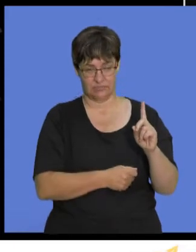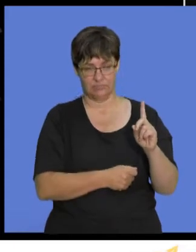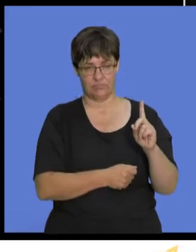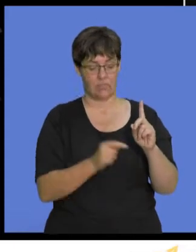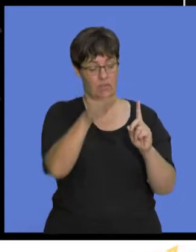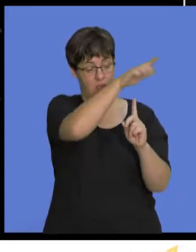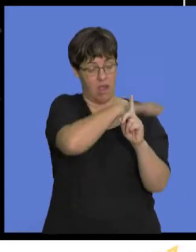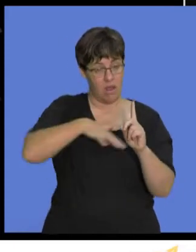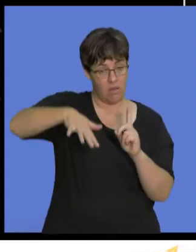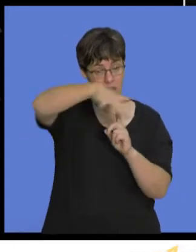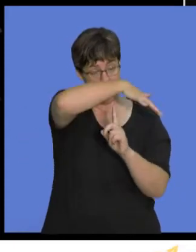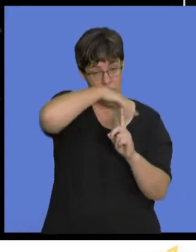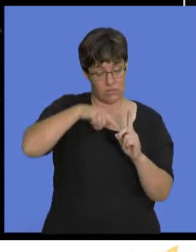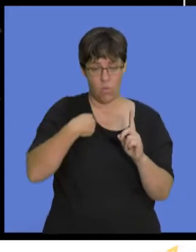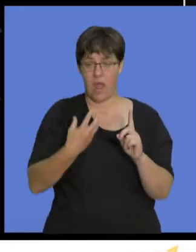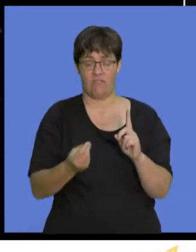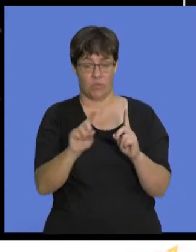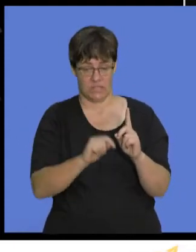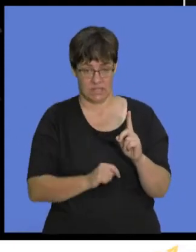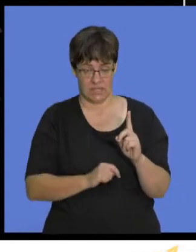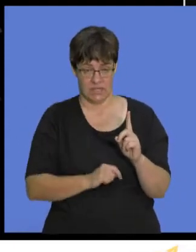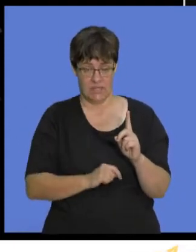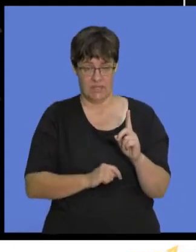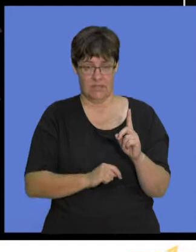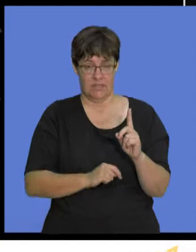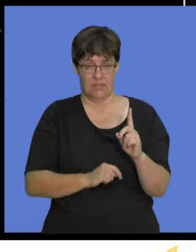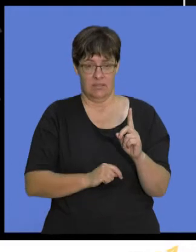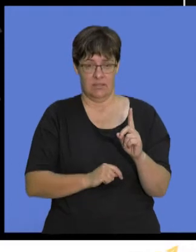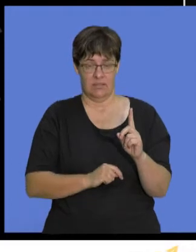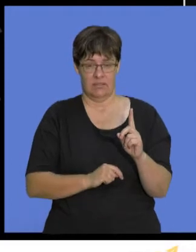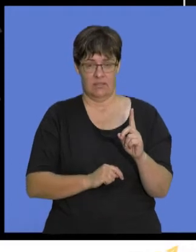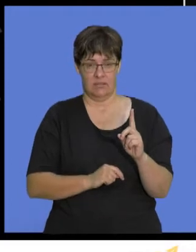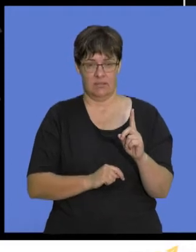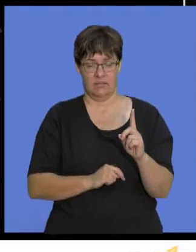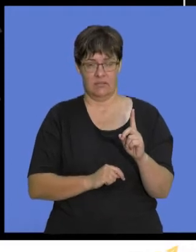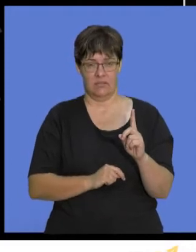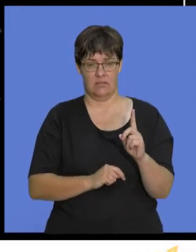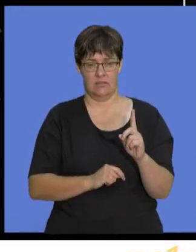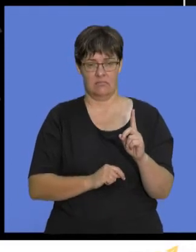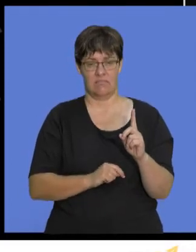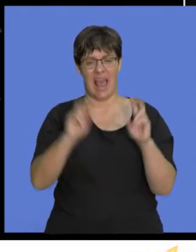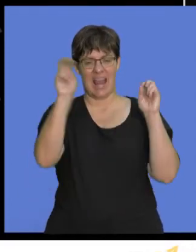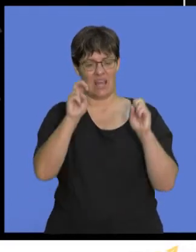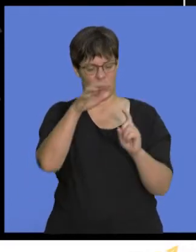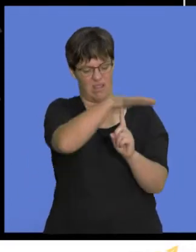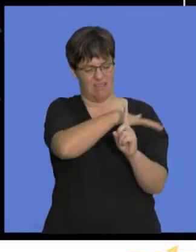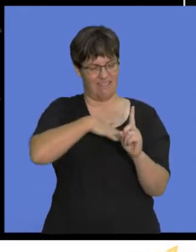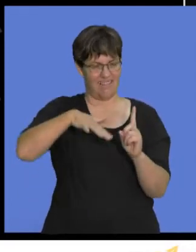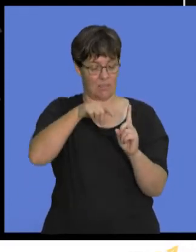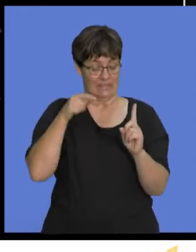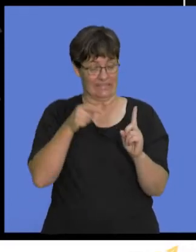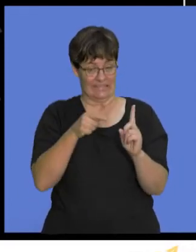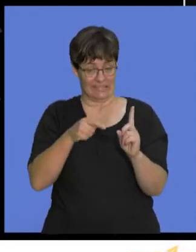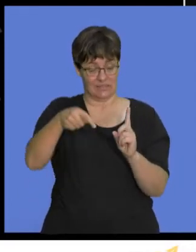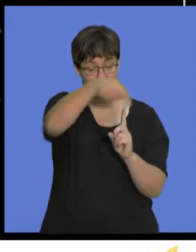right? So around that positive point charge, what do we have? We actually have the electric field, but